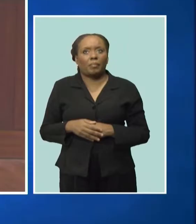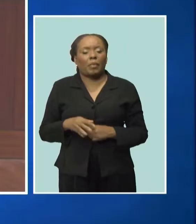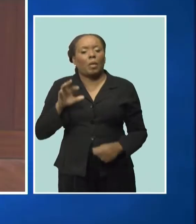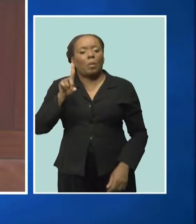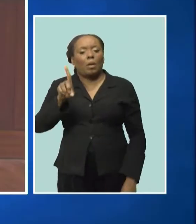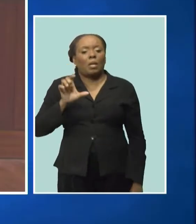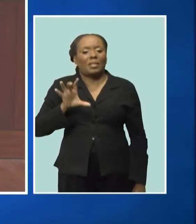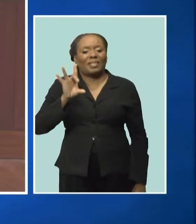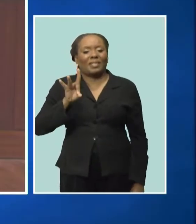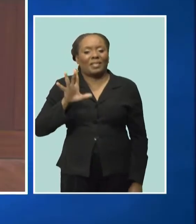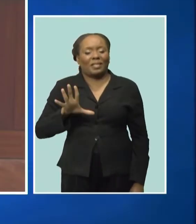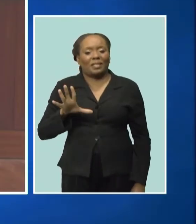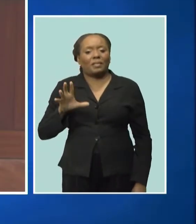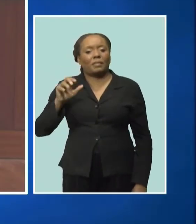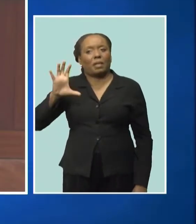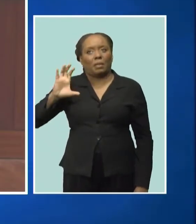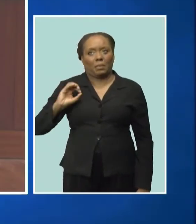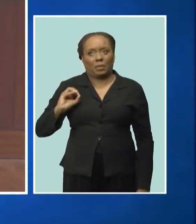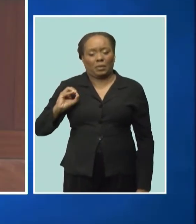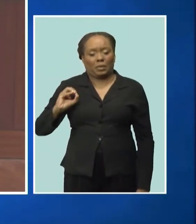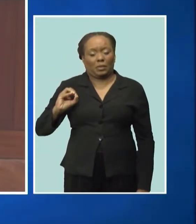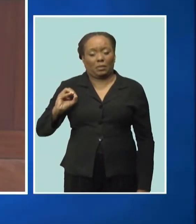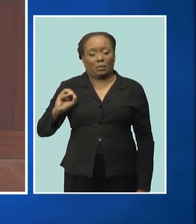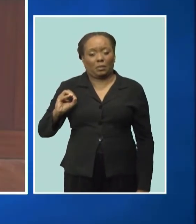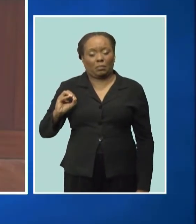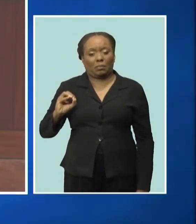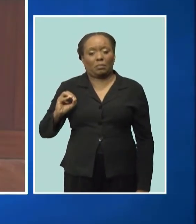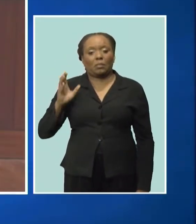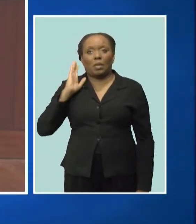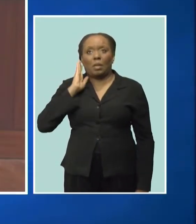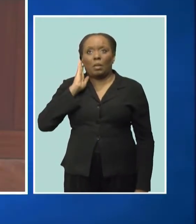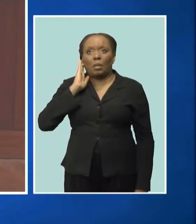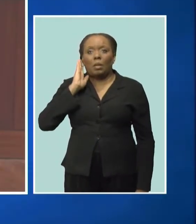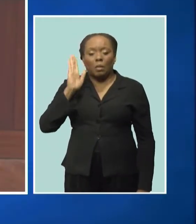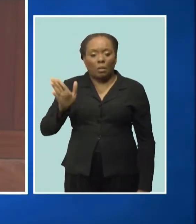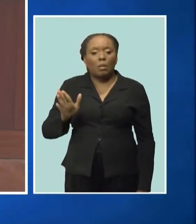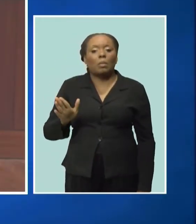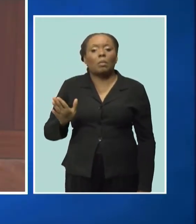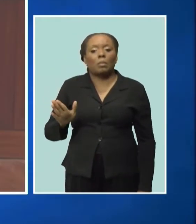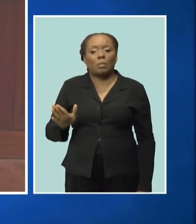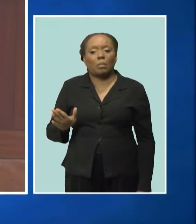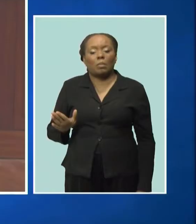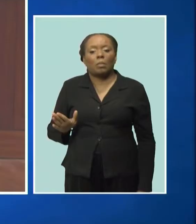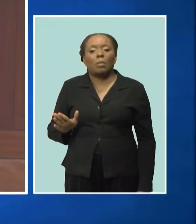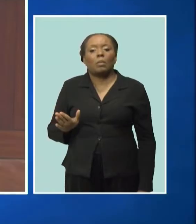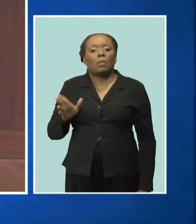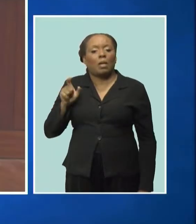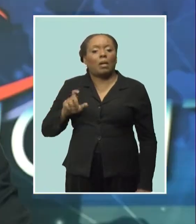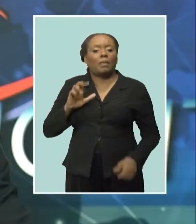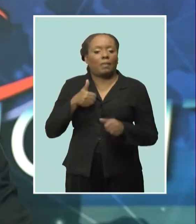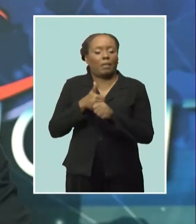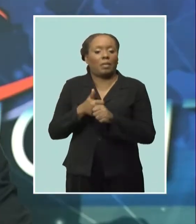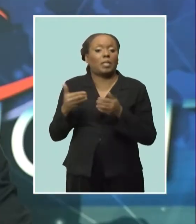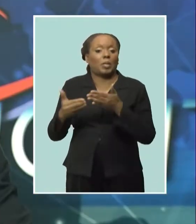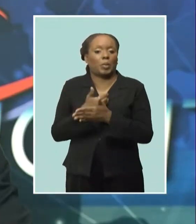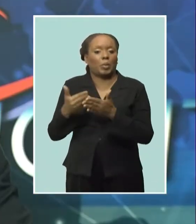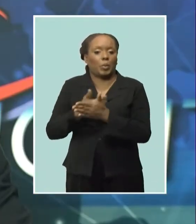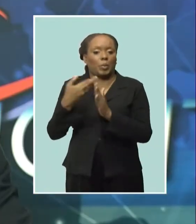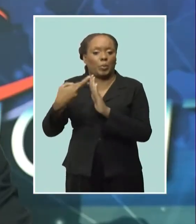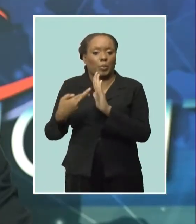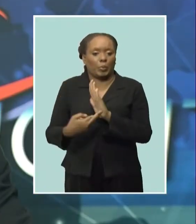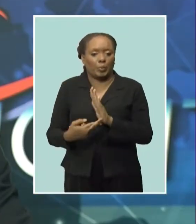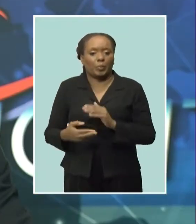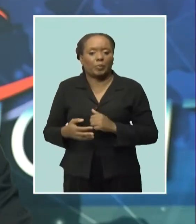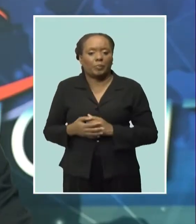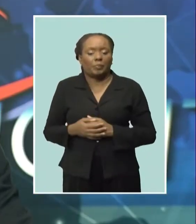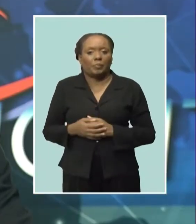185 companies within scope who will be applying these rules as I have outlined. Those businesses